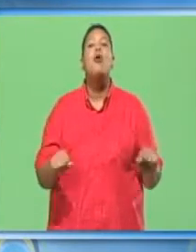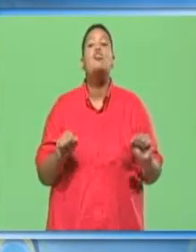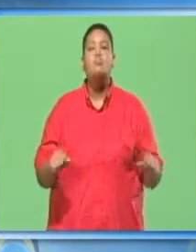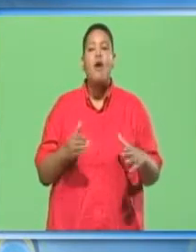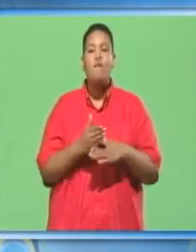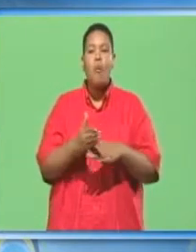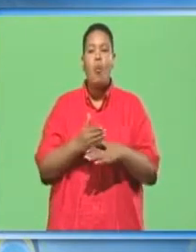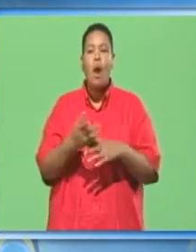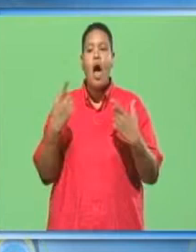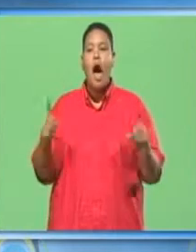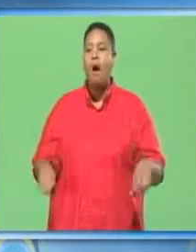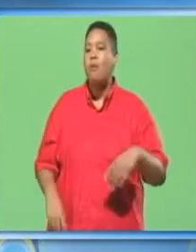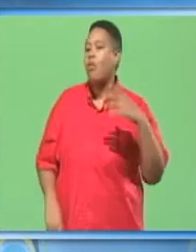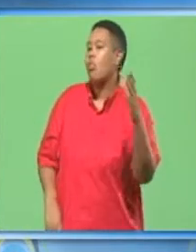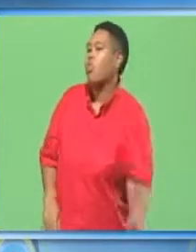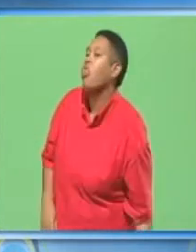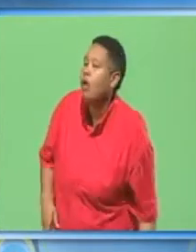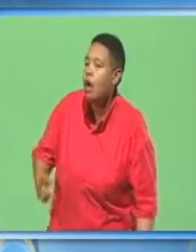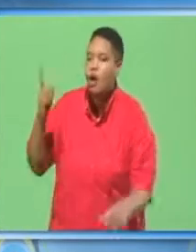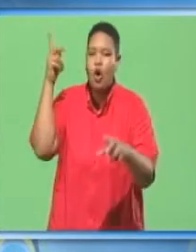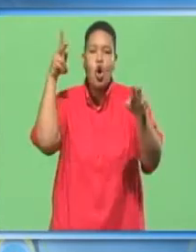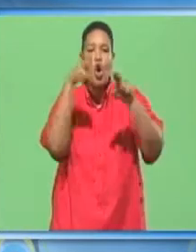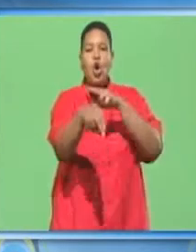woodworker sustaining an injury from the jointer.